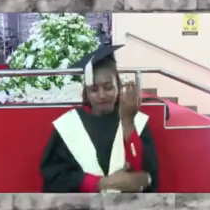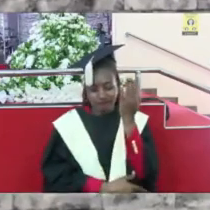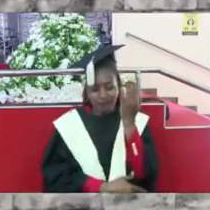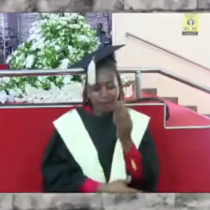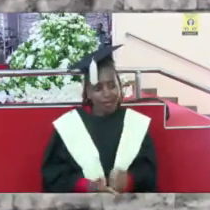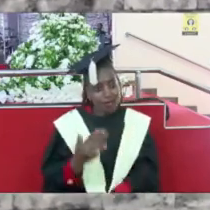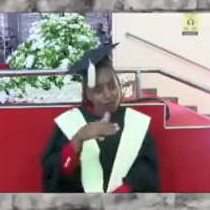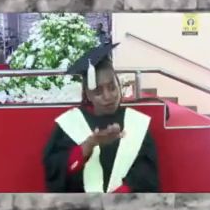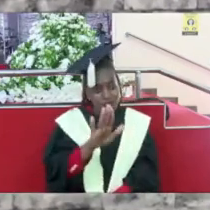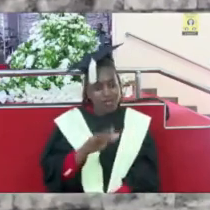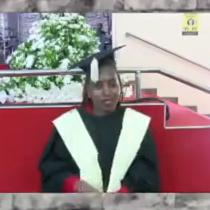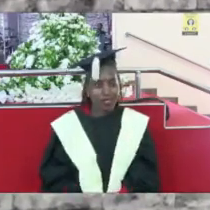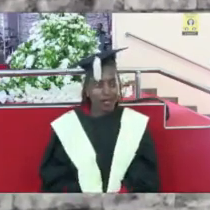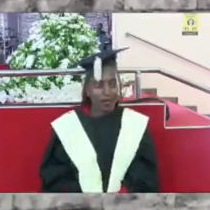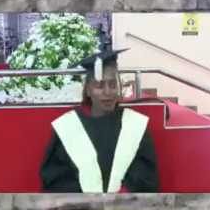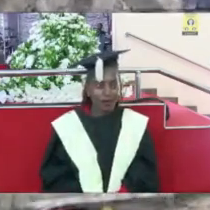yako. It is your story.